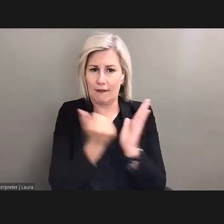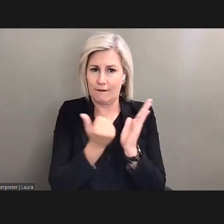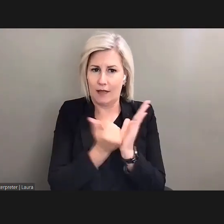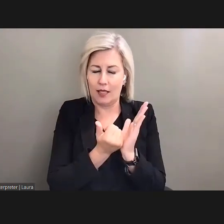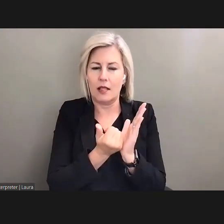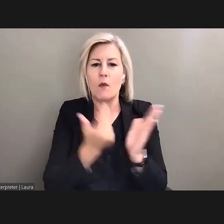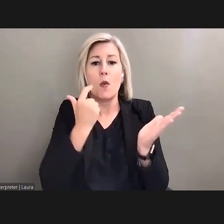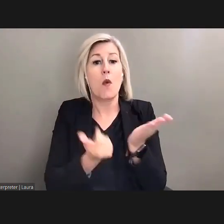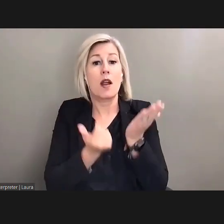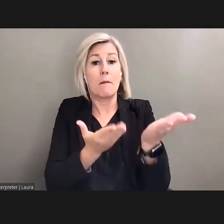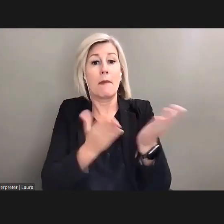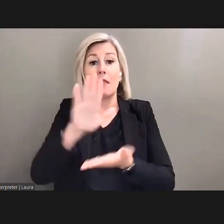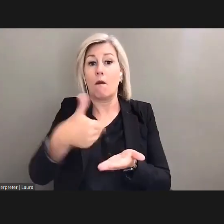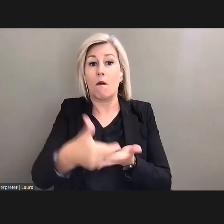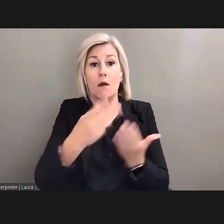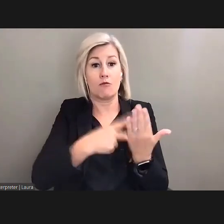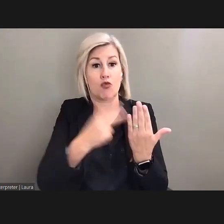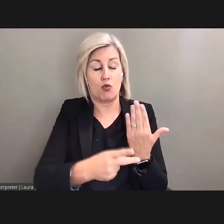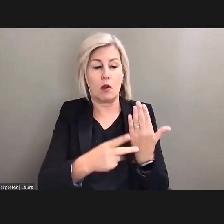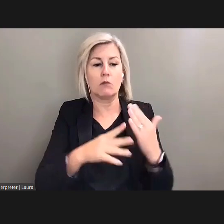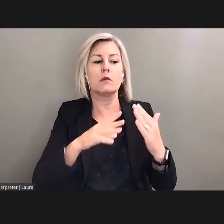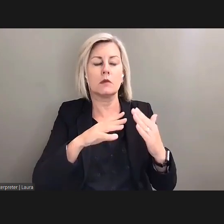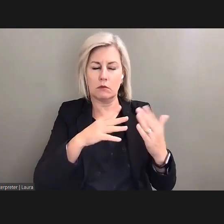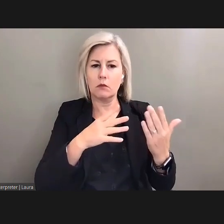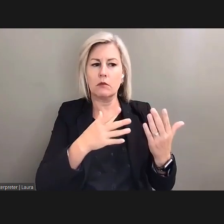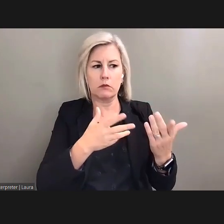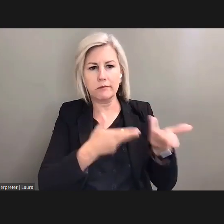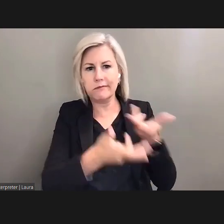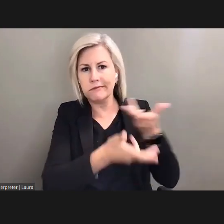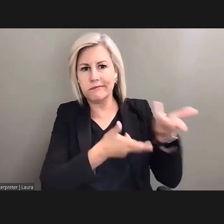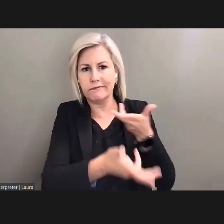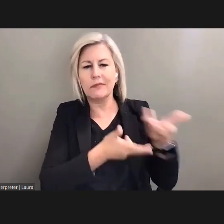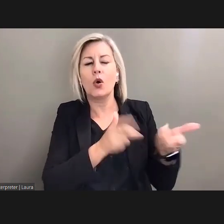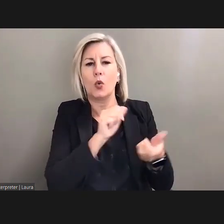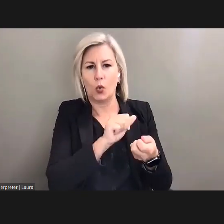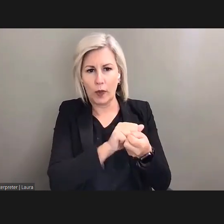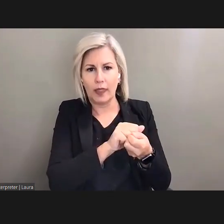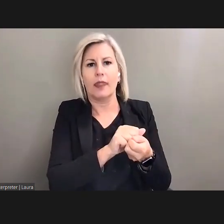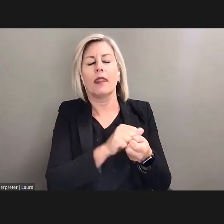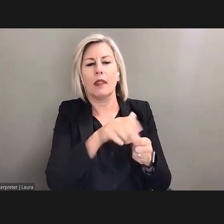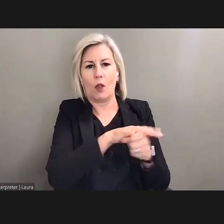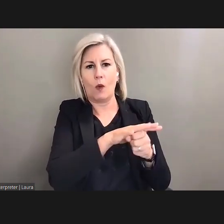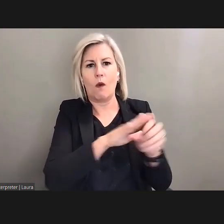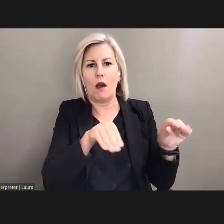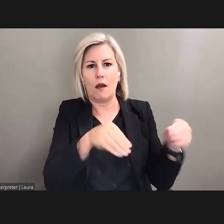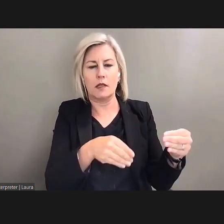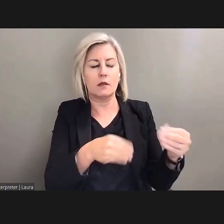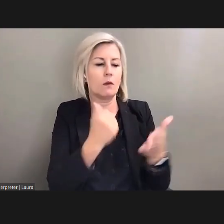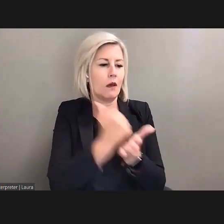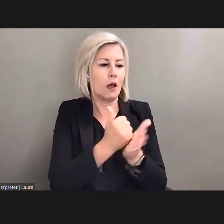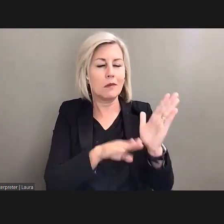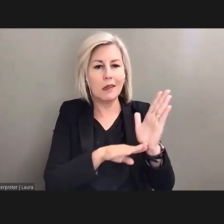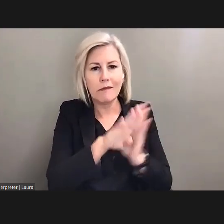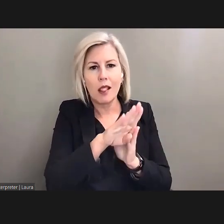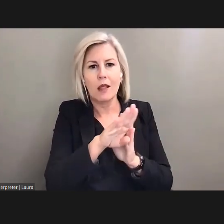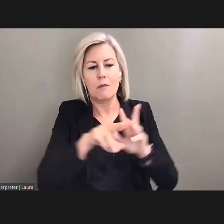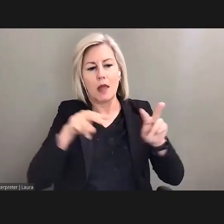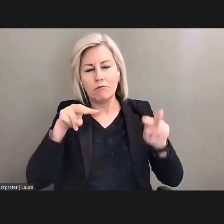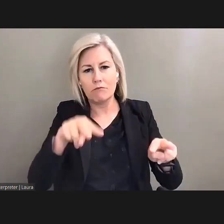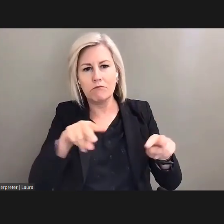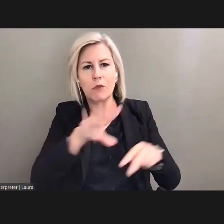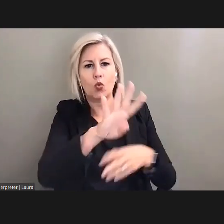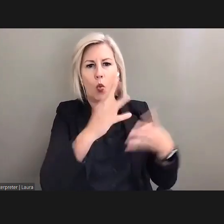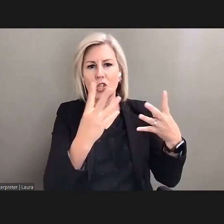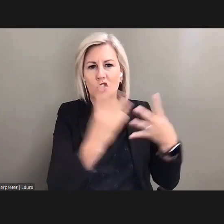all programs consult with a local audiologist if at all possible to help develop and oversee your hearing screening